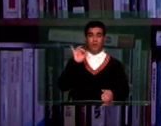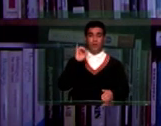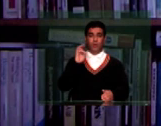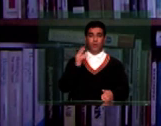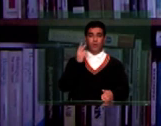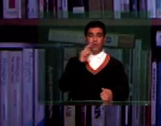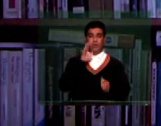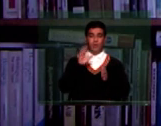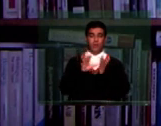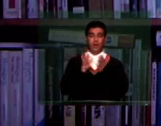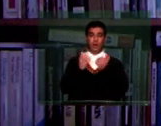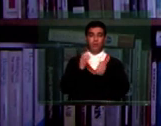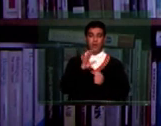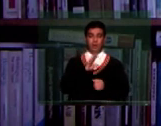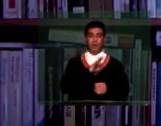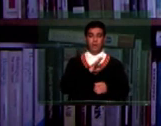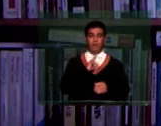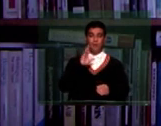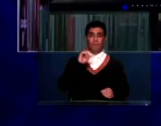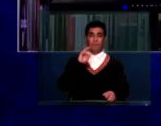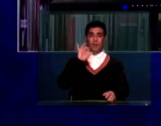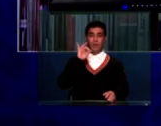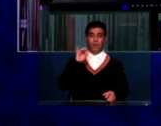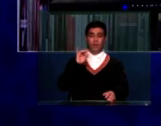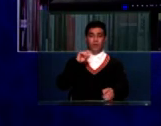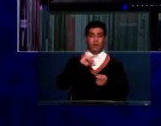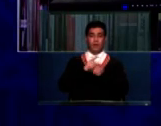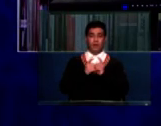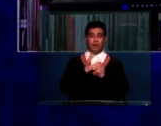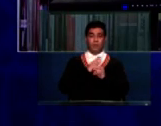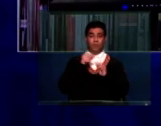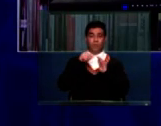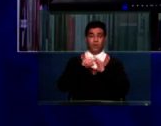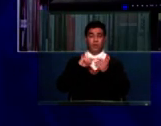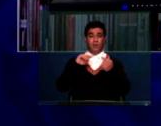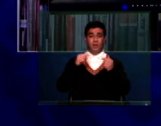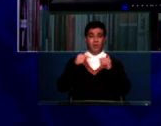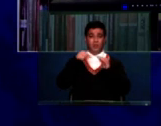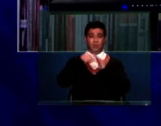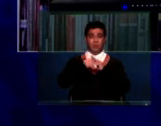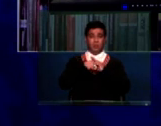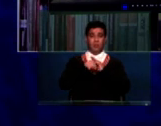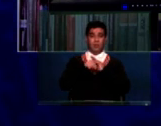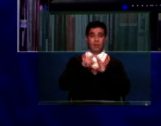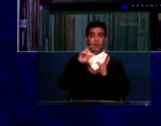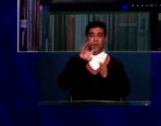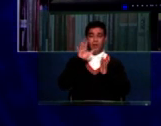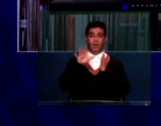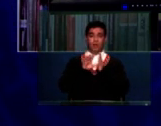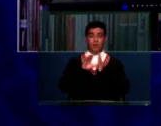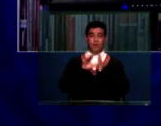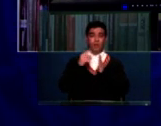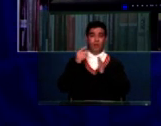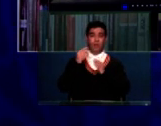ta elektronni qabul qilib vodorod molekulasiga aylandi. Reaksiya natijasida hosil bo'lgan elektronlar soni